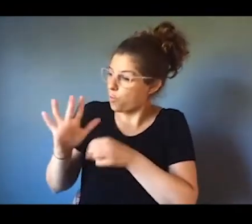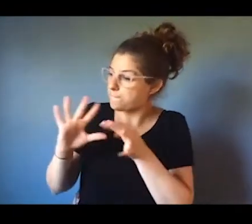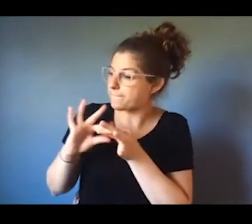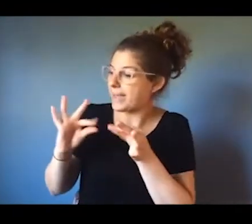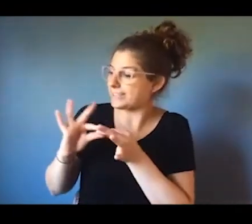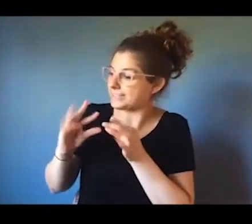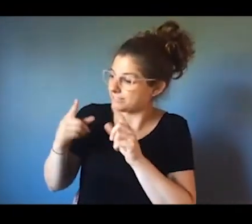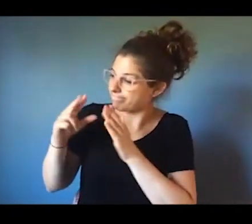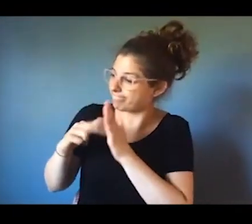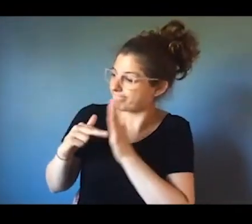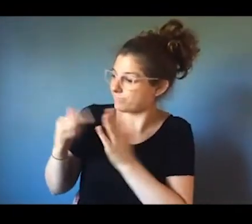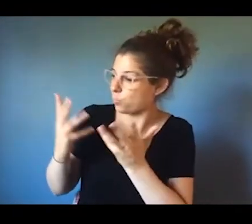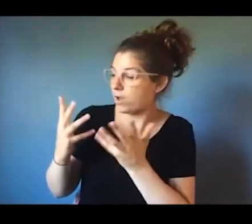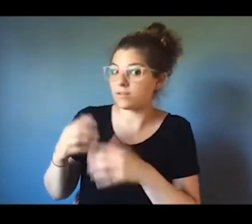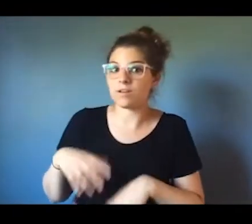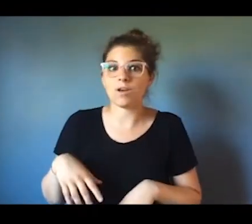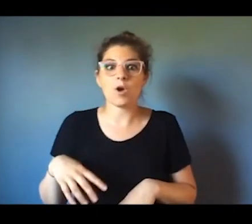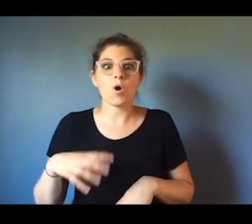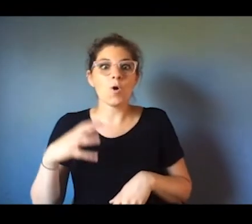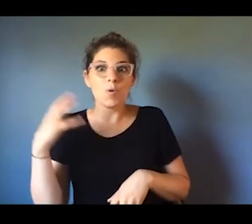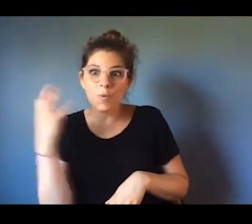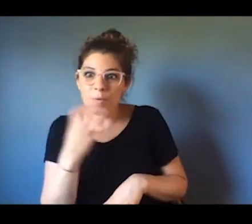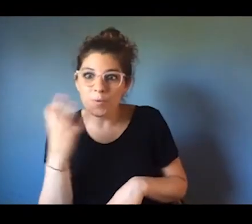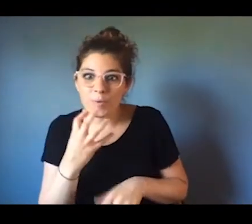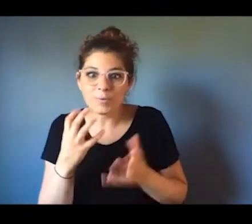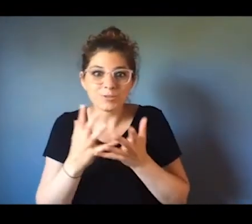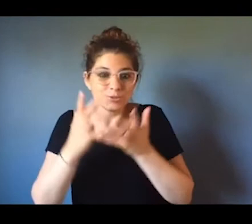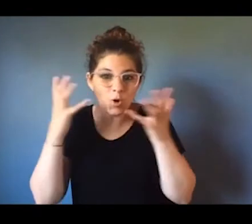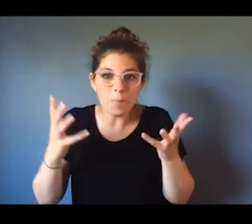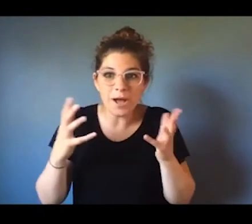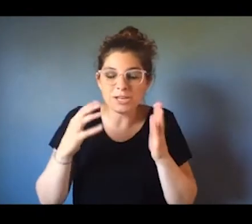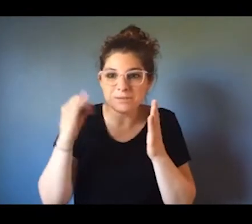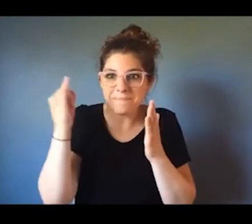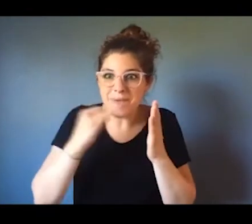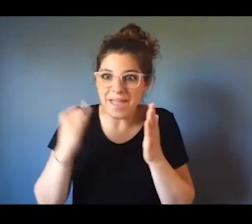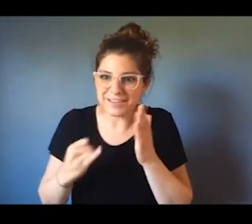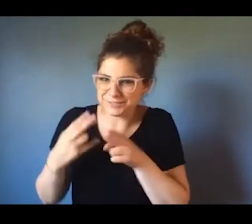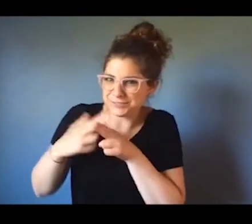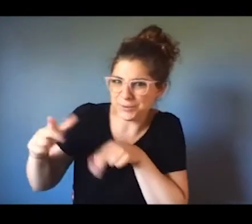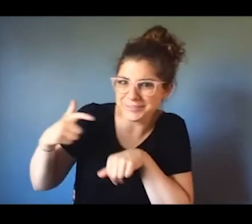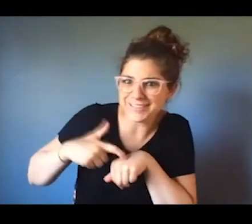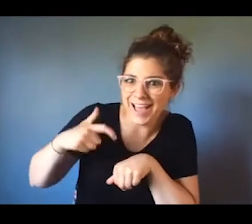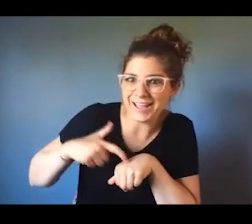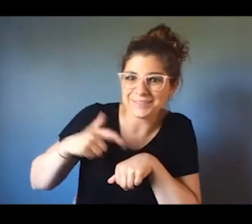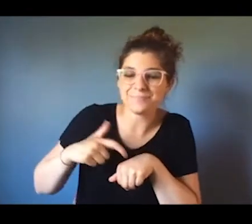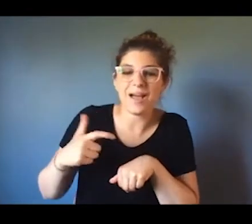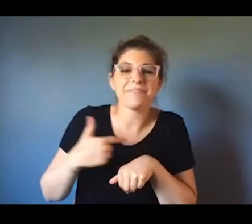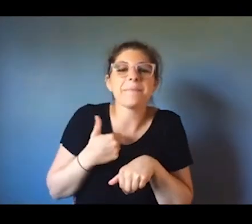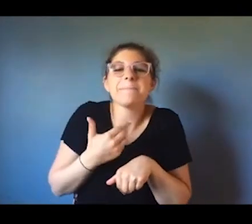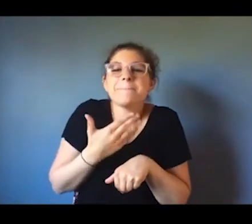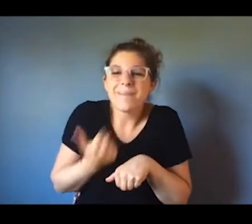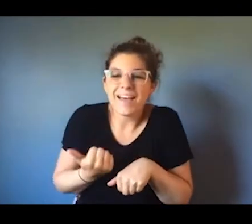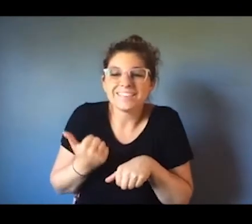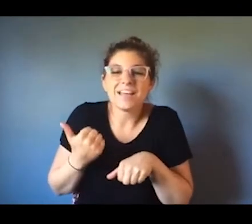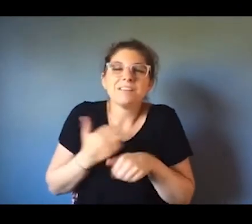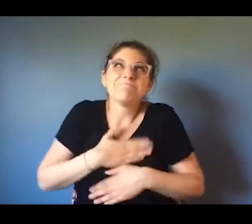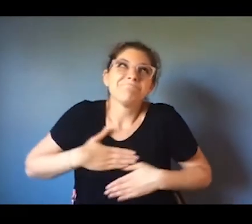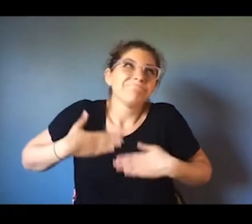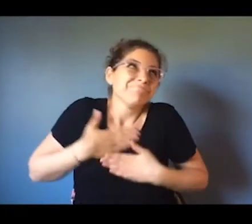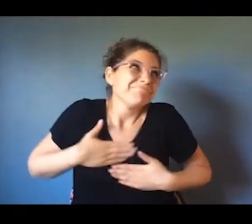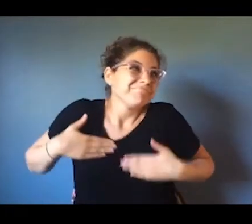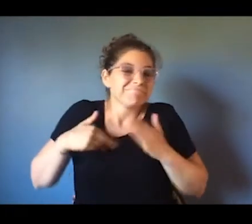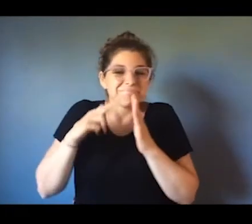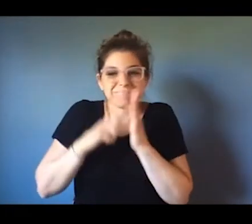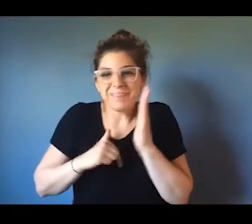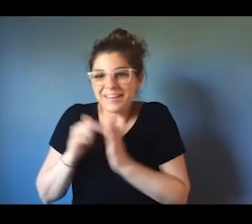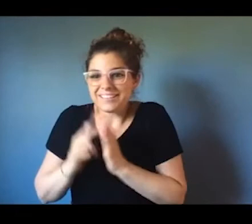you've created and the message of your painting? Oh my goodness, what a whirlwind. So much painting in such a short amount of time. I had the best